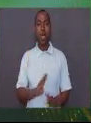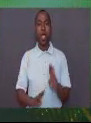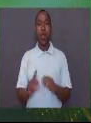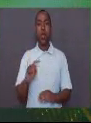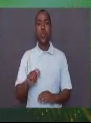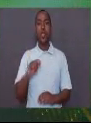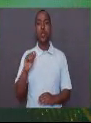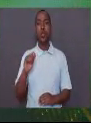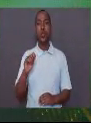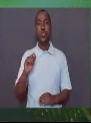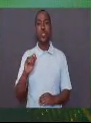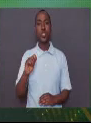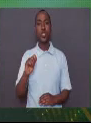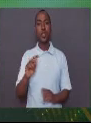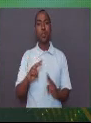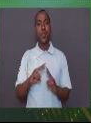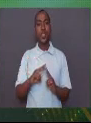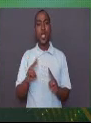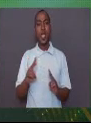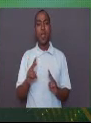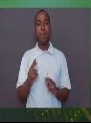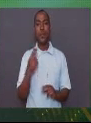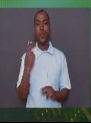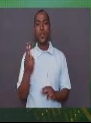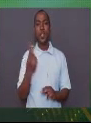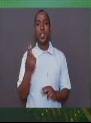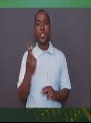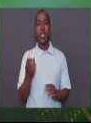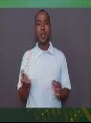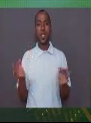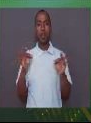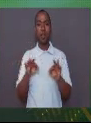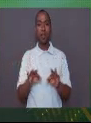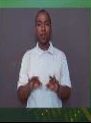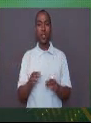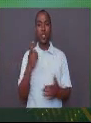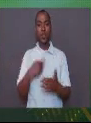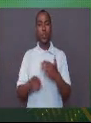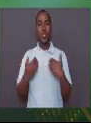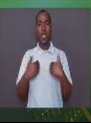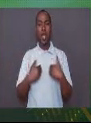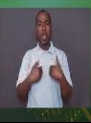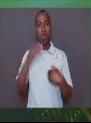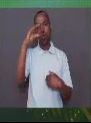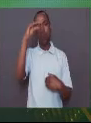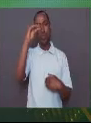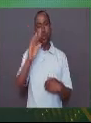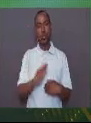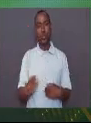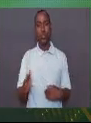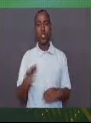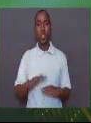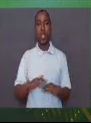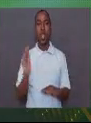Biotechnology has had a significant effect in helping people improve their lives